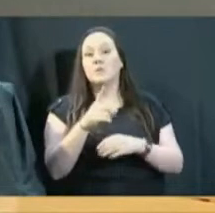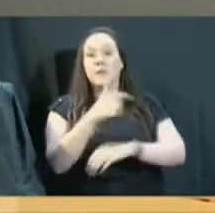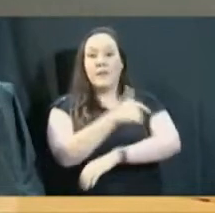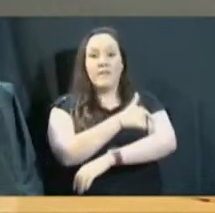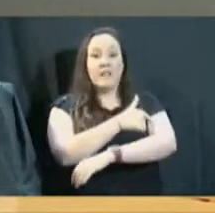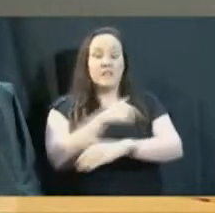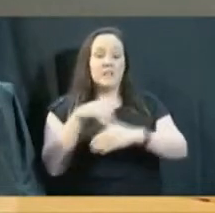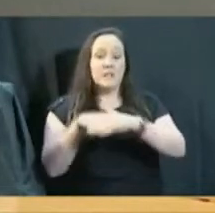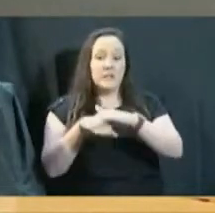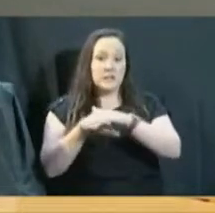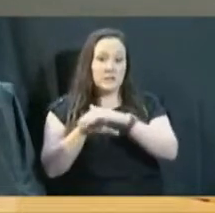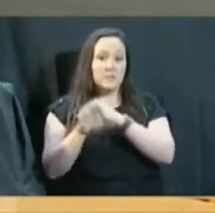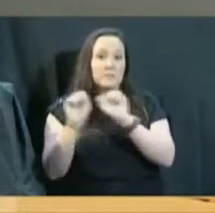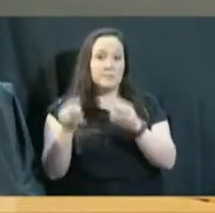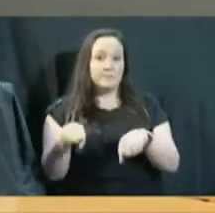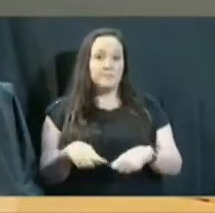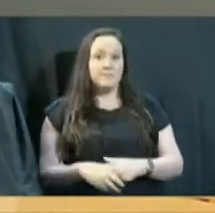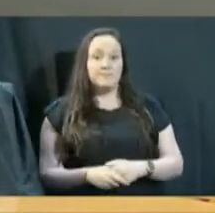and meet folks where they are.